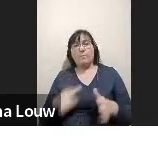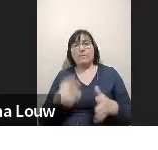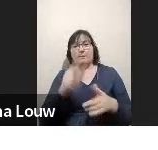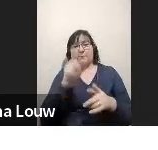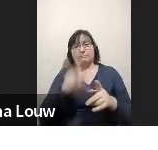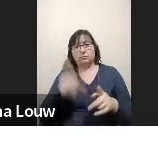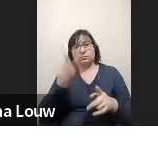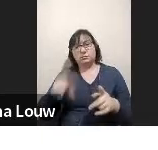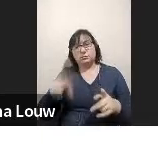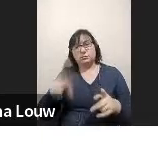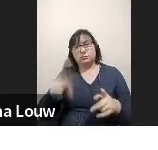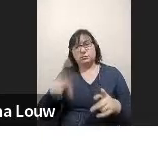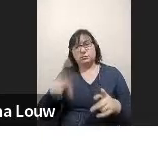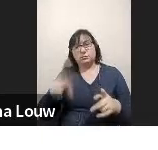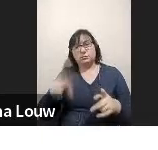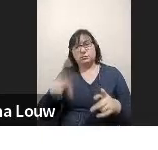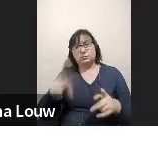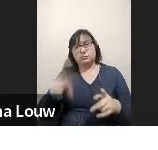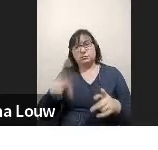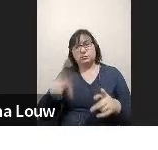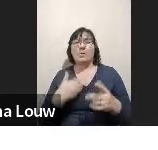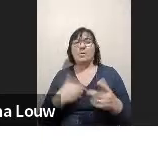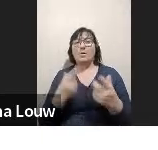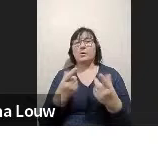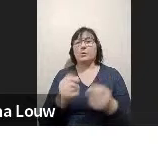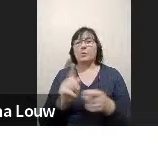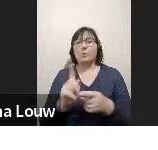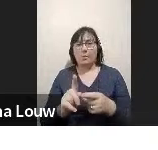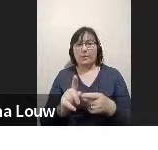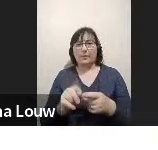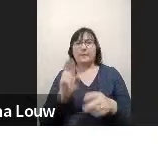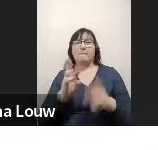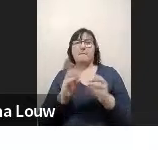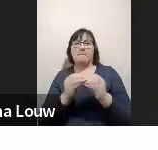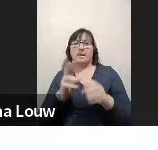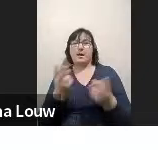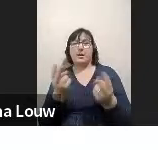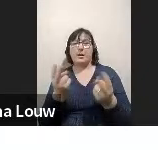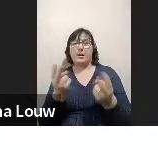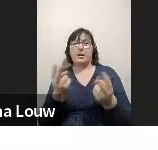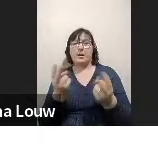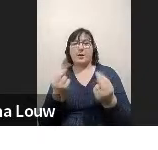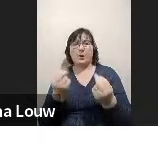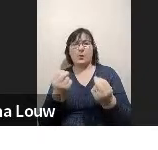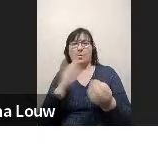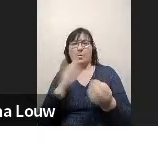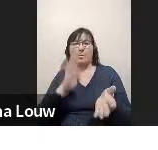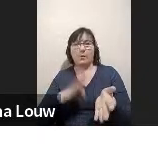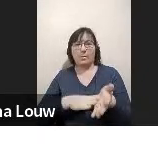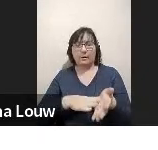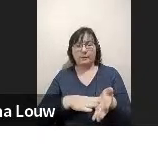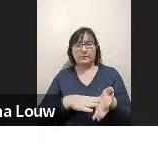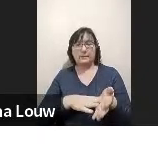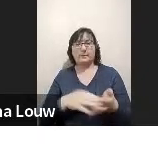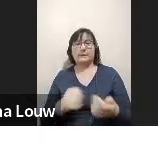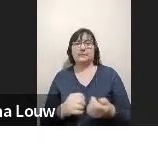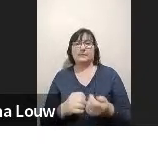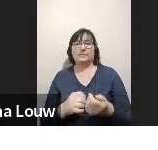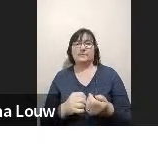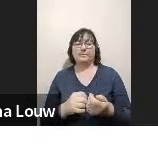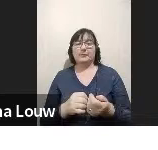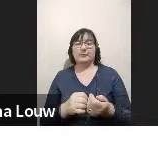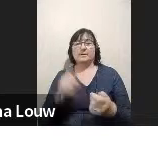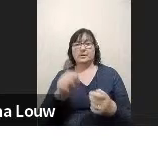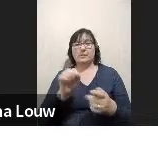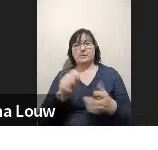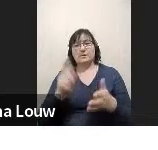do? Make a new appointment or cancel appointment. So if you click on make a new appointment, then you would need to complete the details as follows.